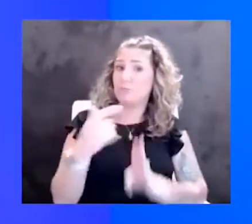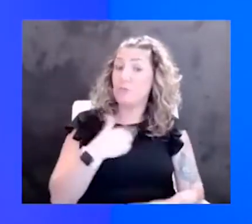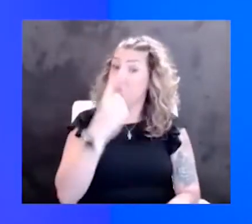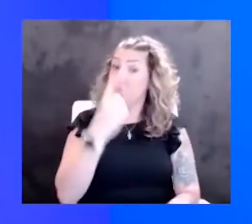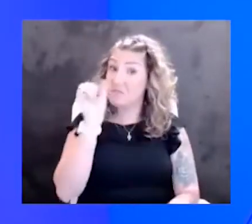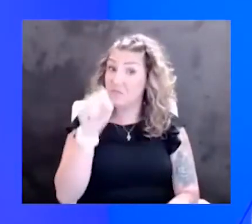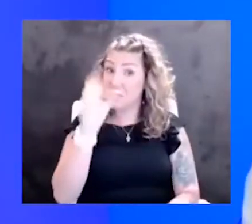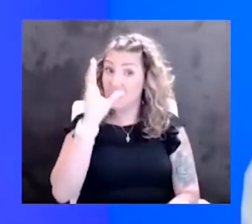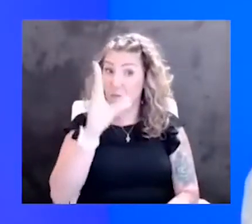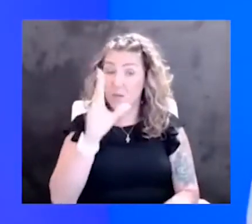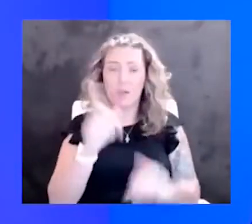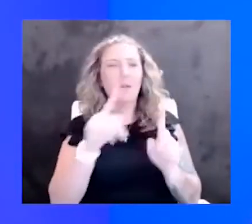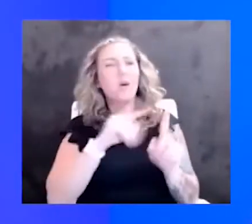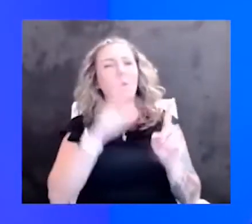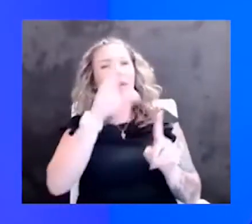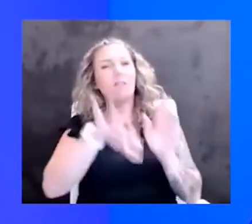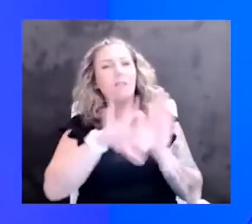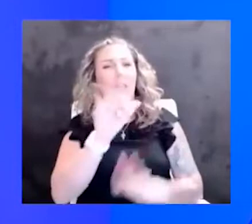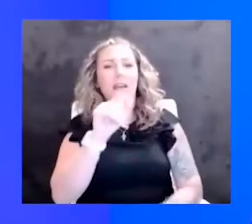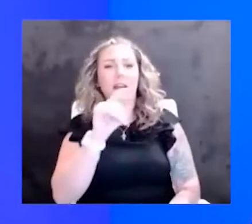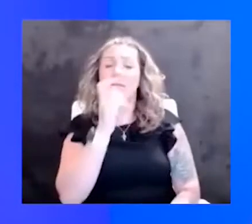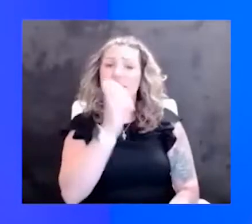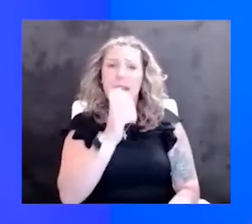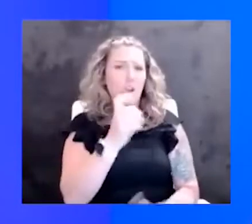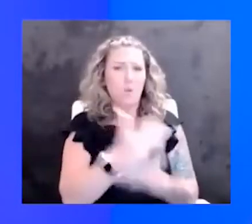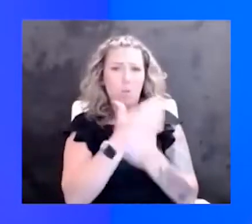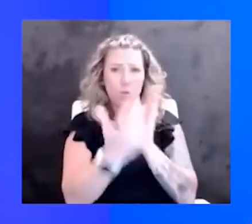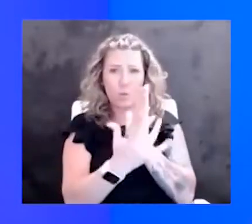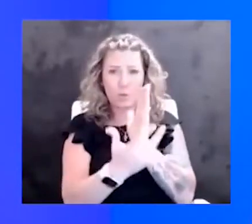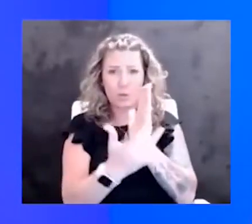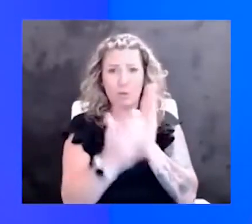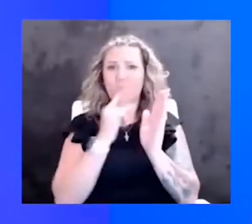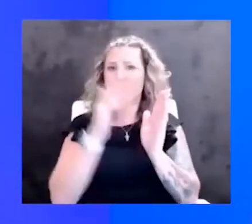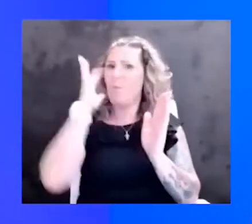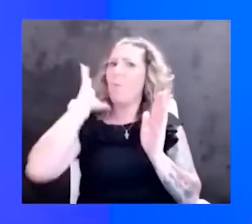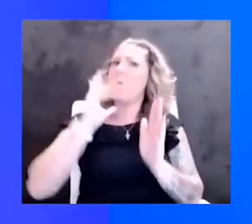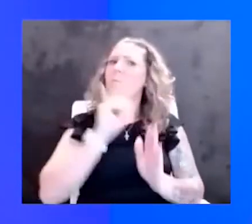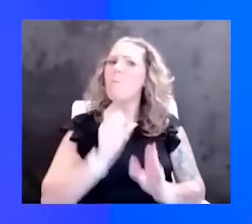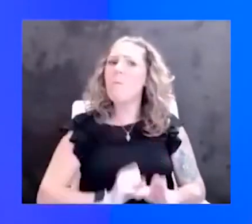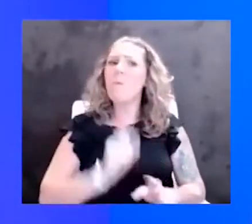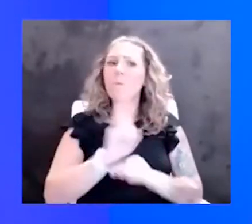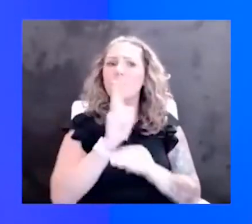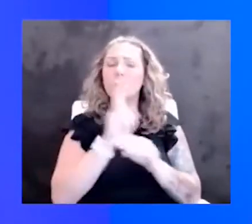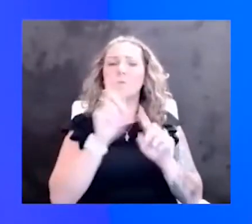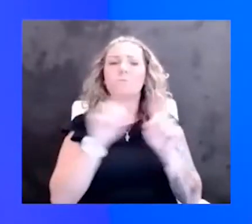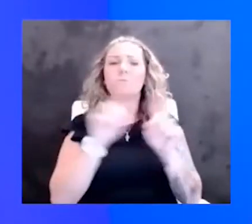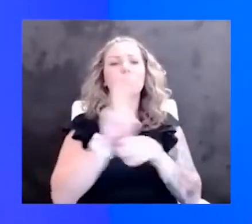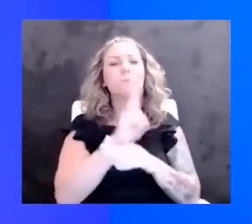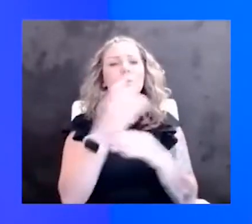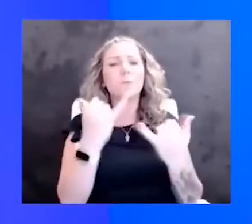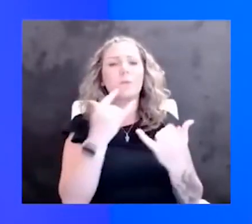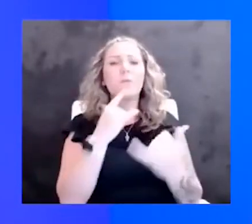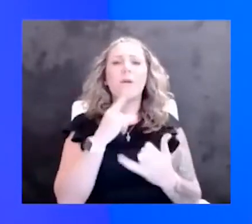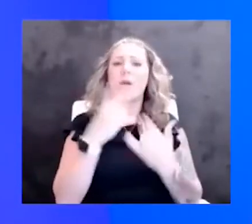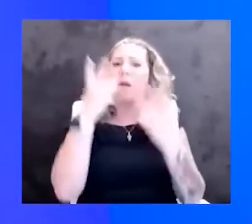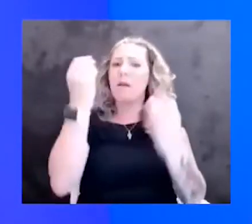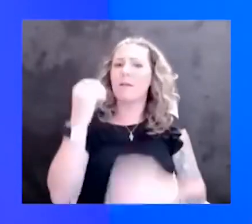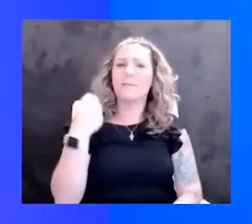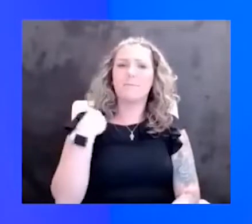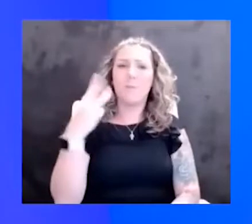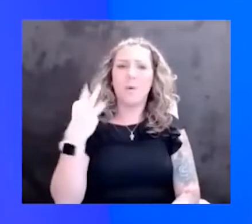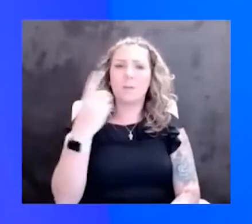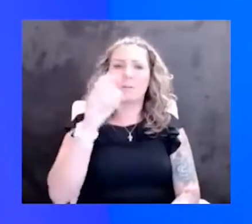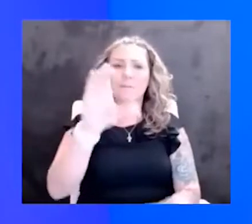find out. It's not a new technology, and I'm sure that you know this. Sharice, out in D.C., there's air sampling that goes on looking